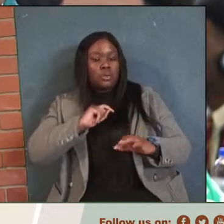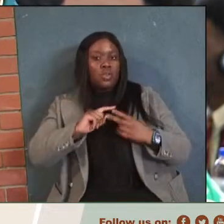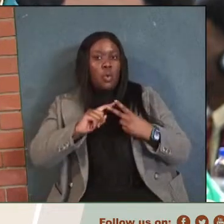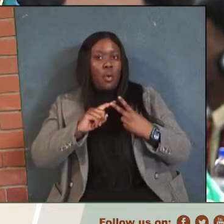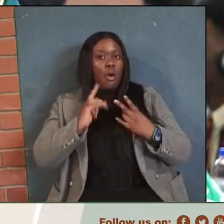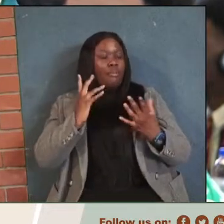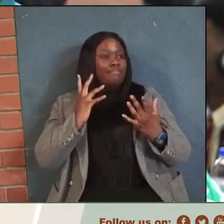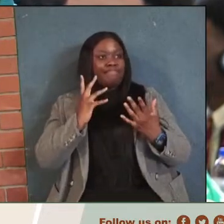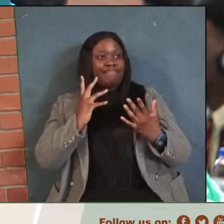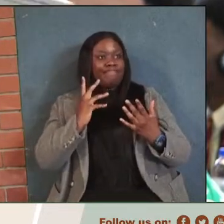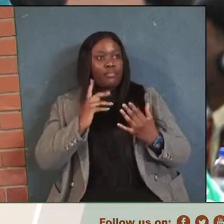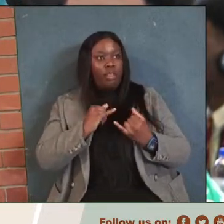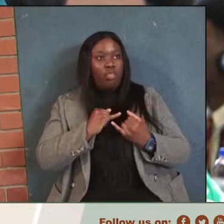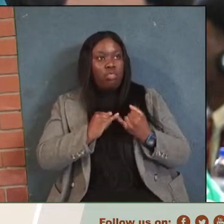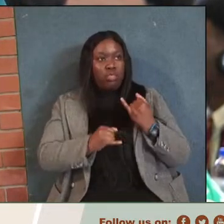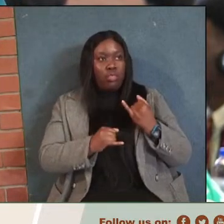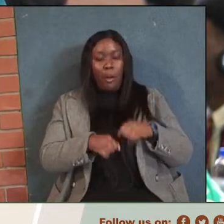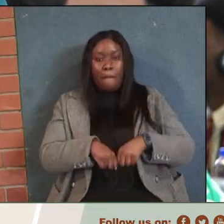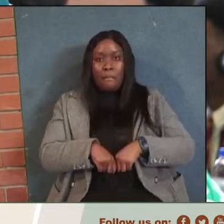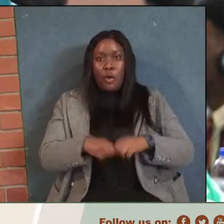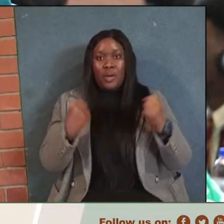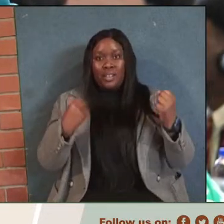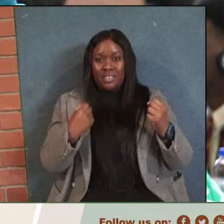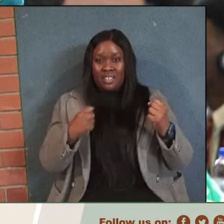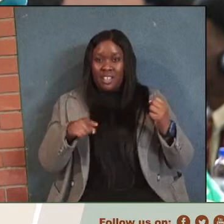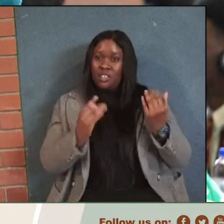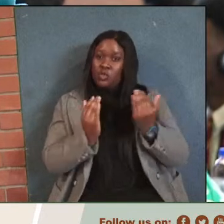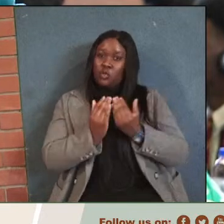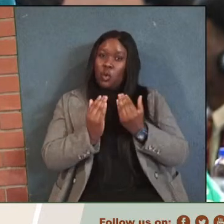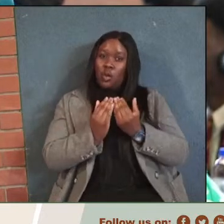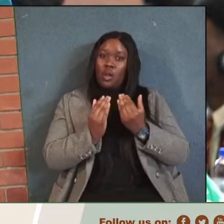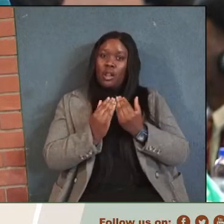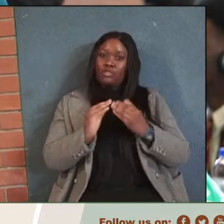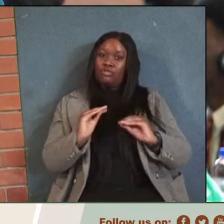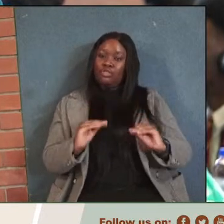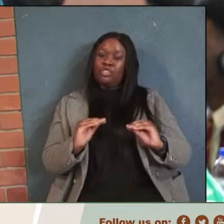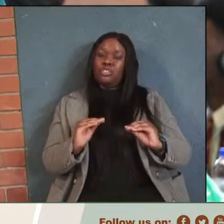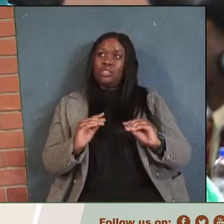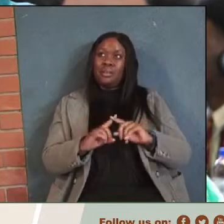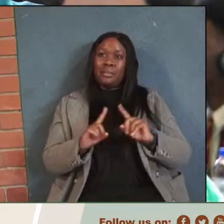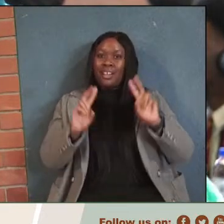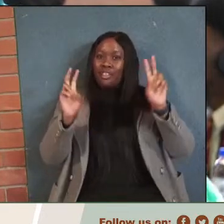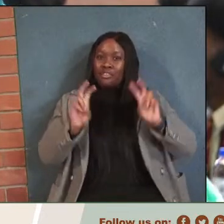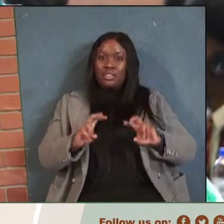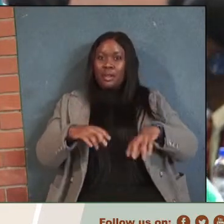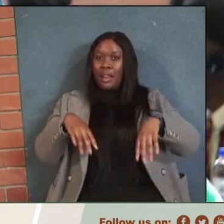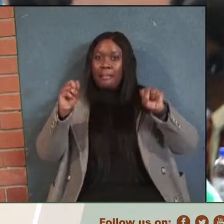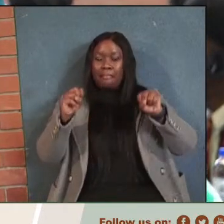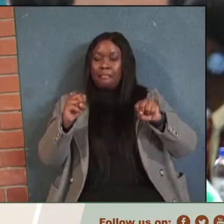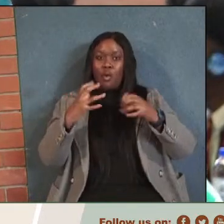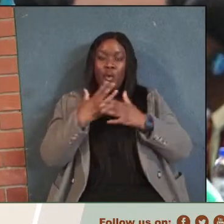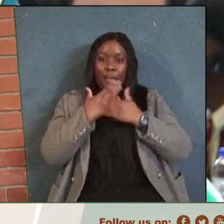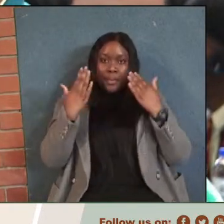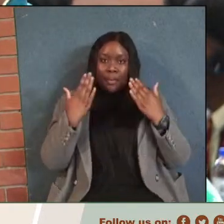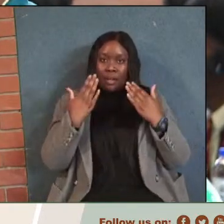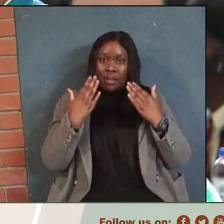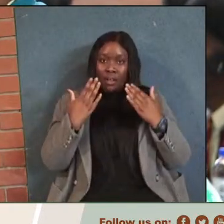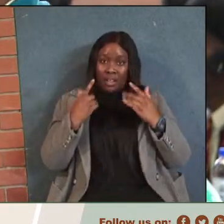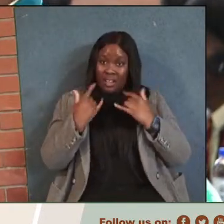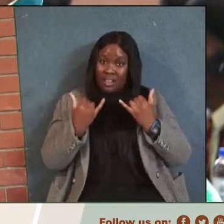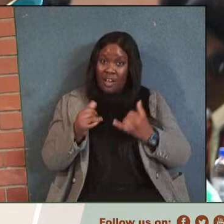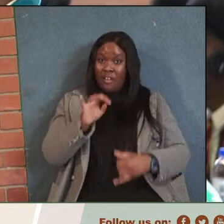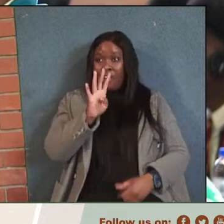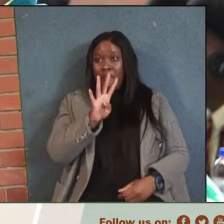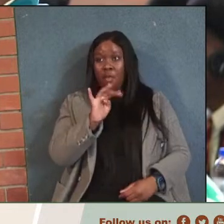take place in a school with no electricity? Especially in this fourth industrial revolution, where technology is dominating. You